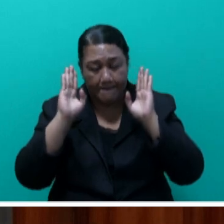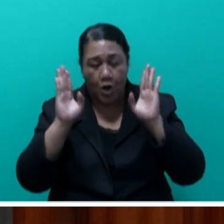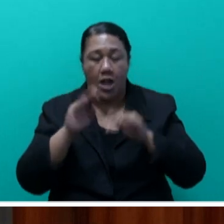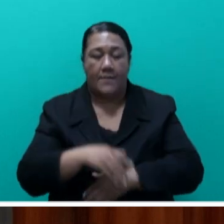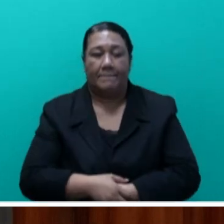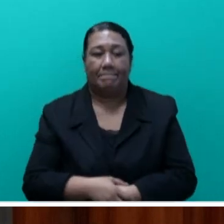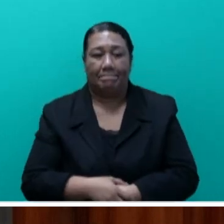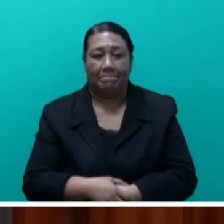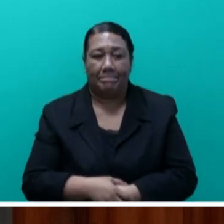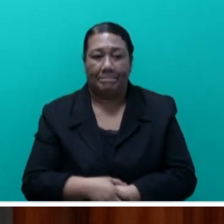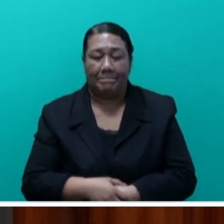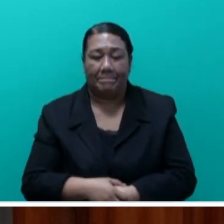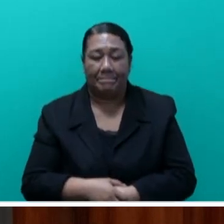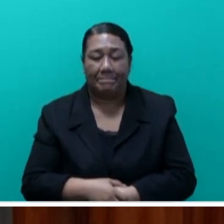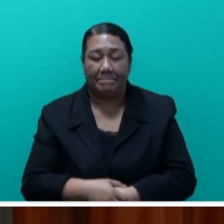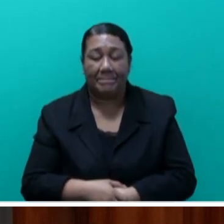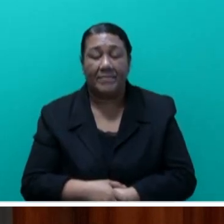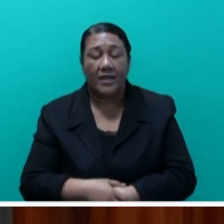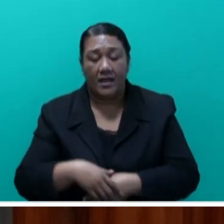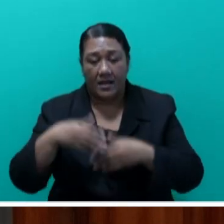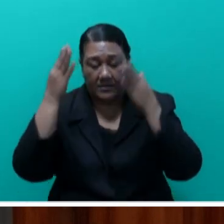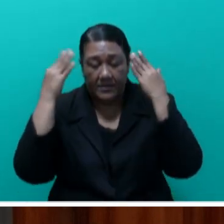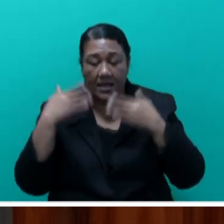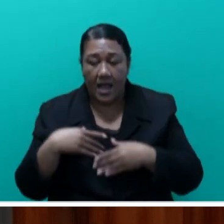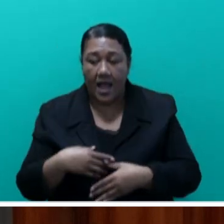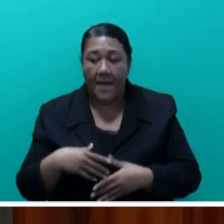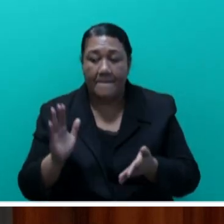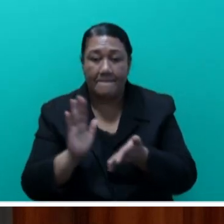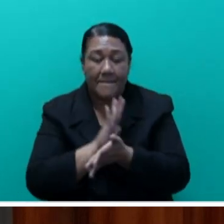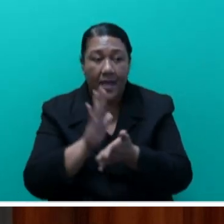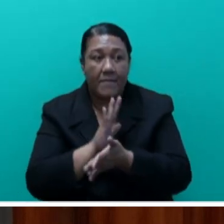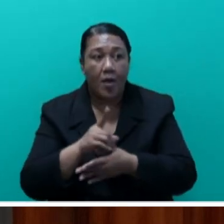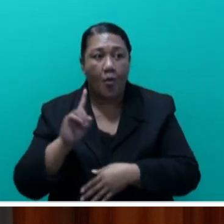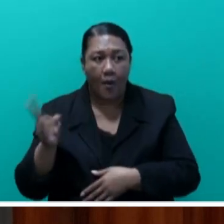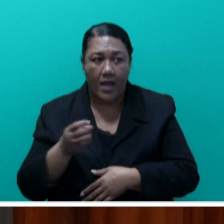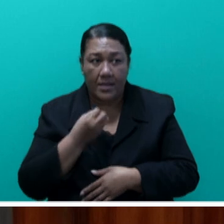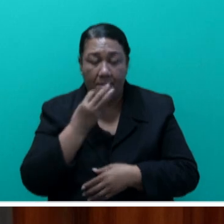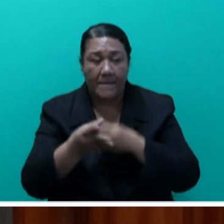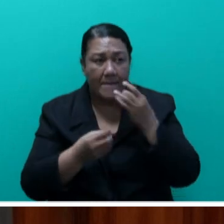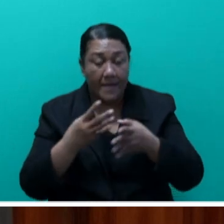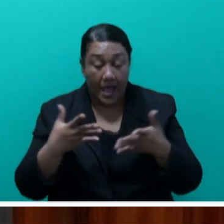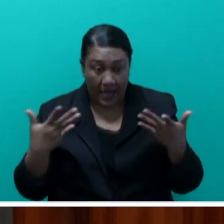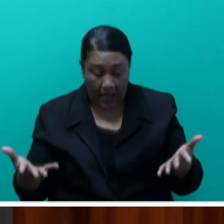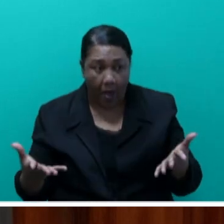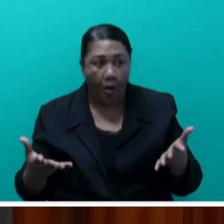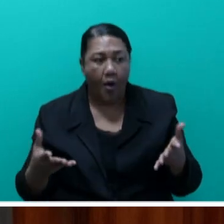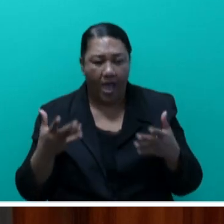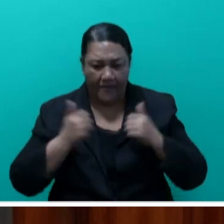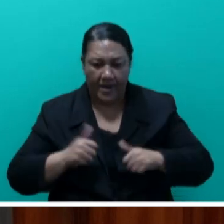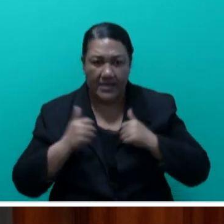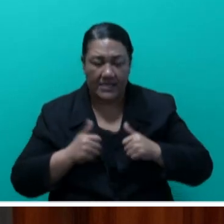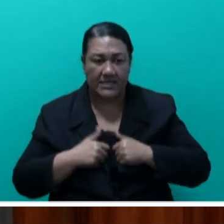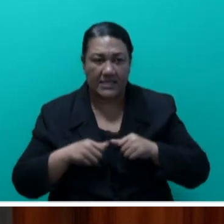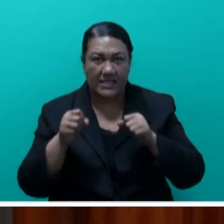Honourable Speaker, this afternoon I am pleased to deliver a statement on the fish cage culture systems that are currently being practiced around the world